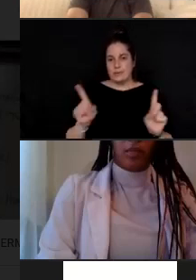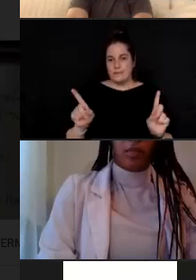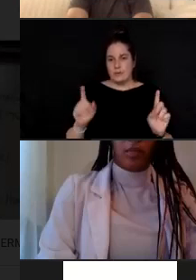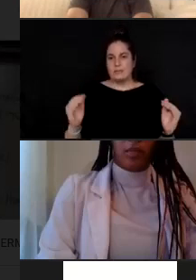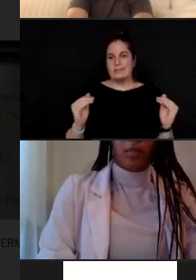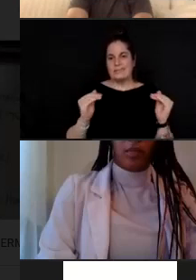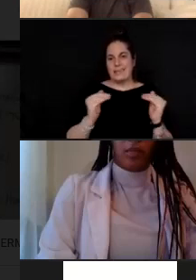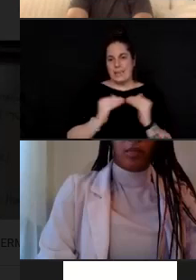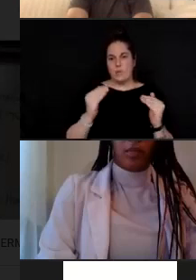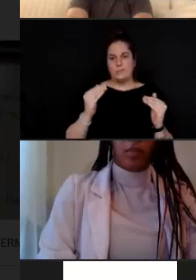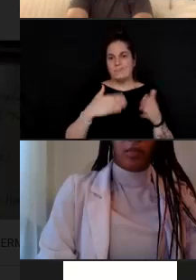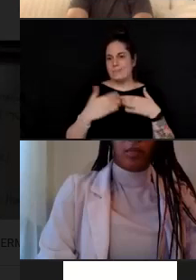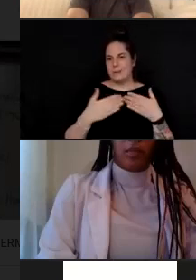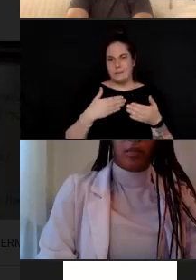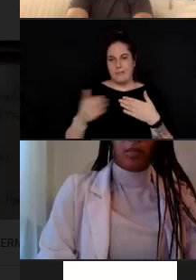Okay.